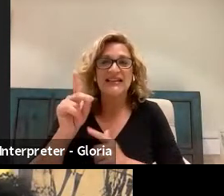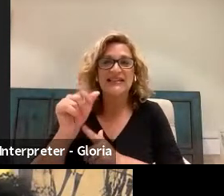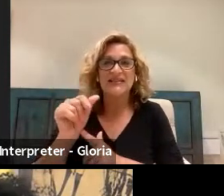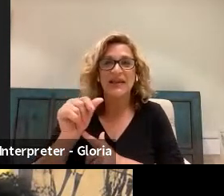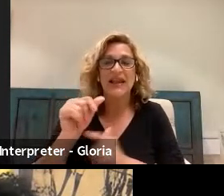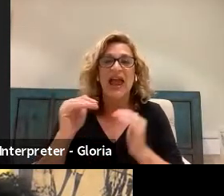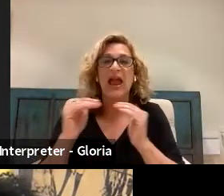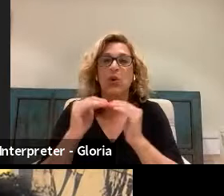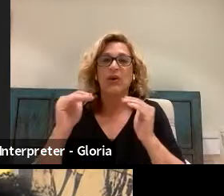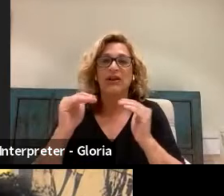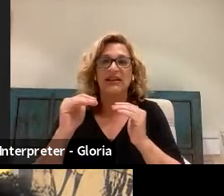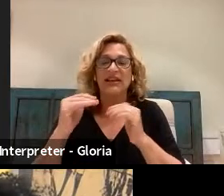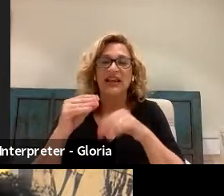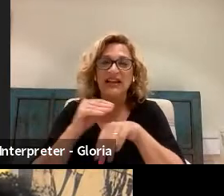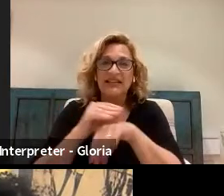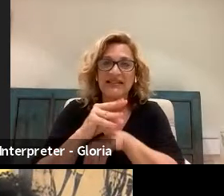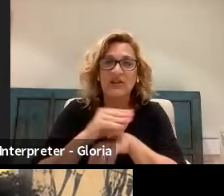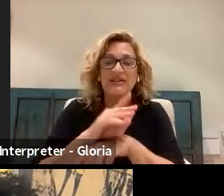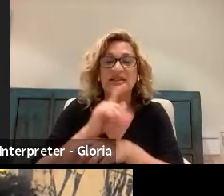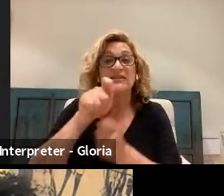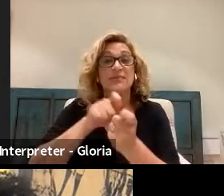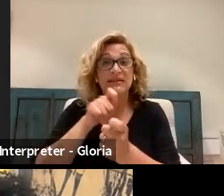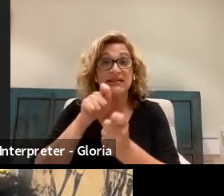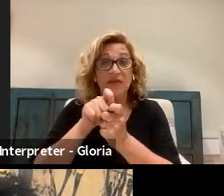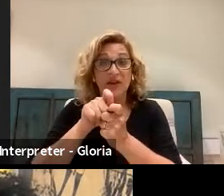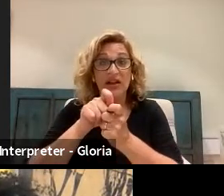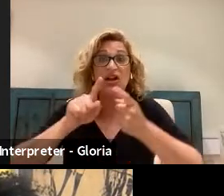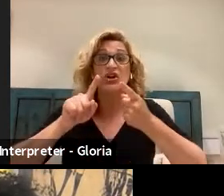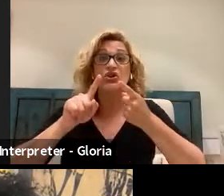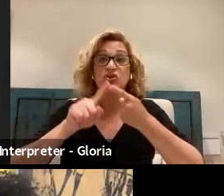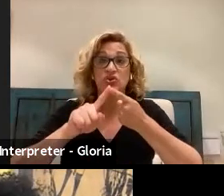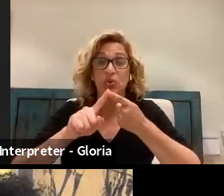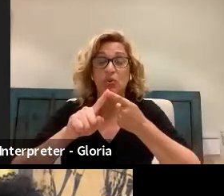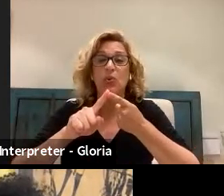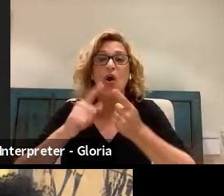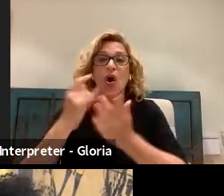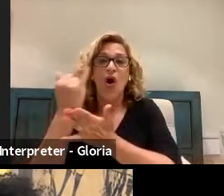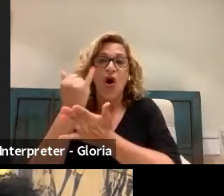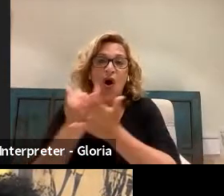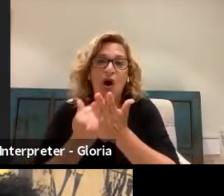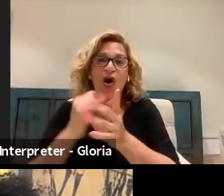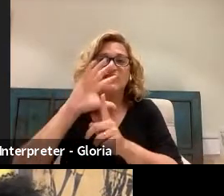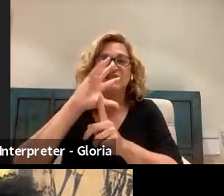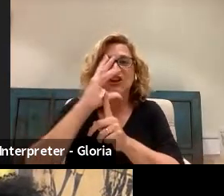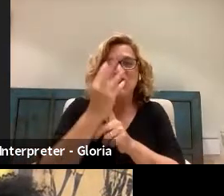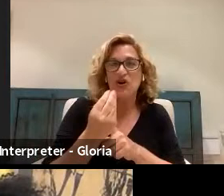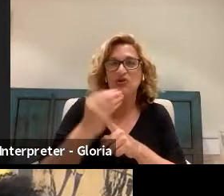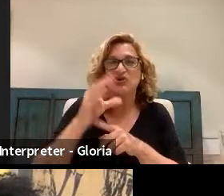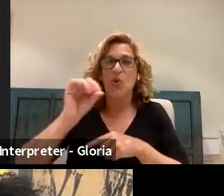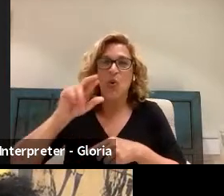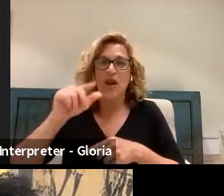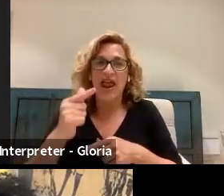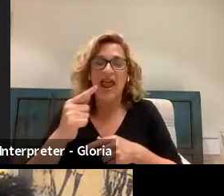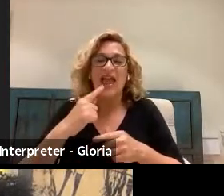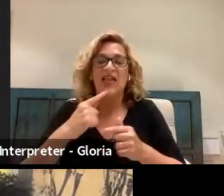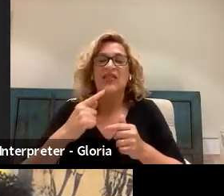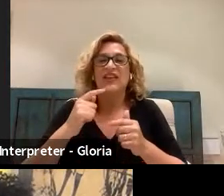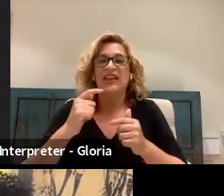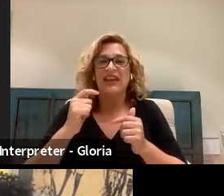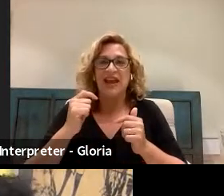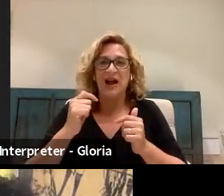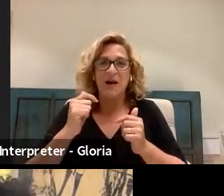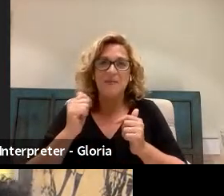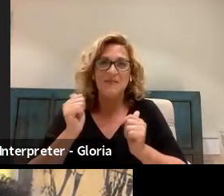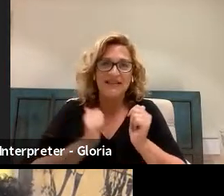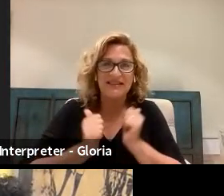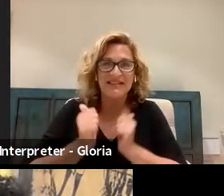equity consultant, specifically to arts and culture organizations and the entertainment industry. And